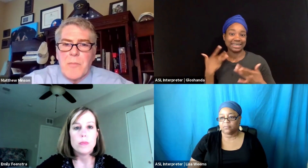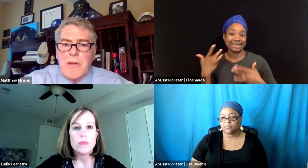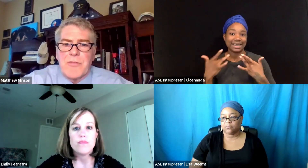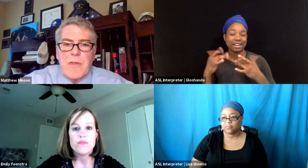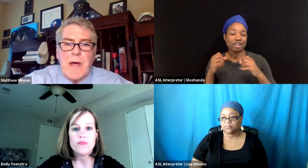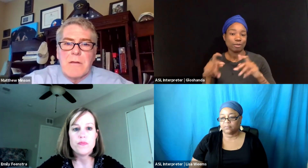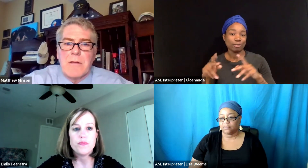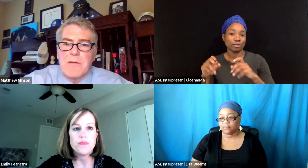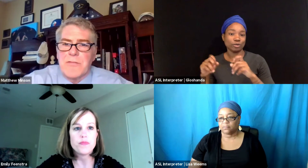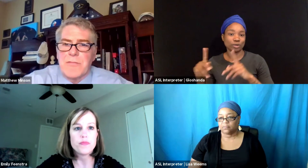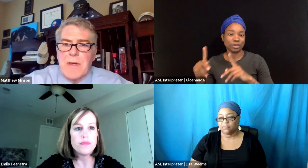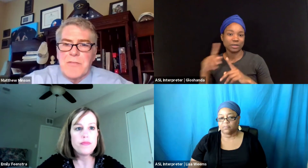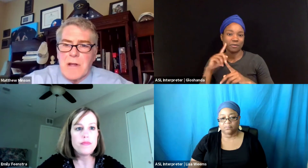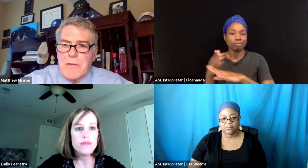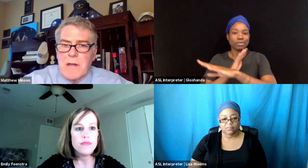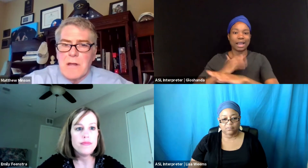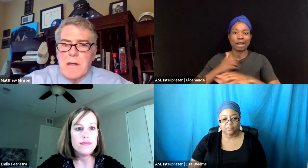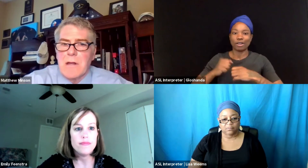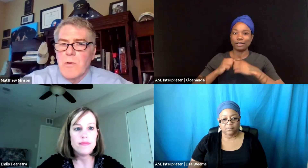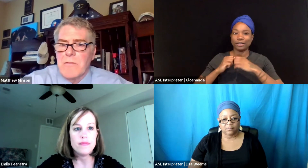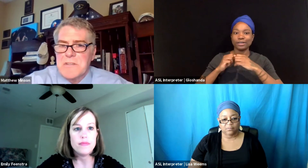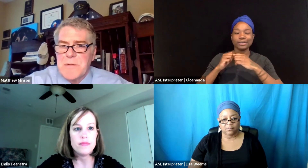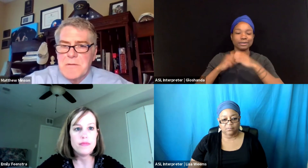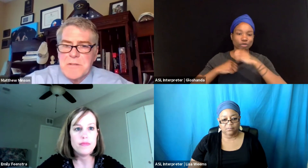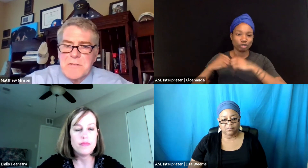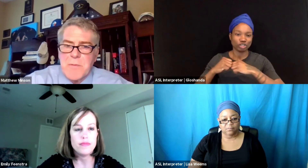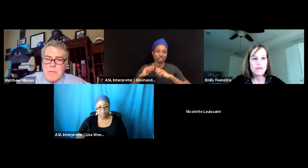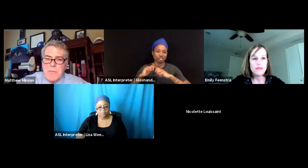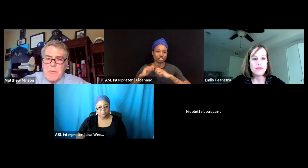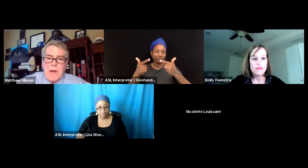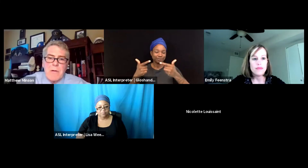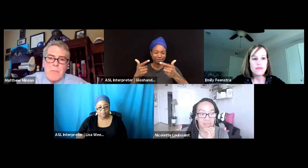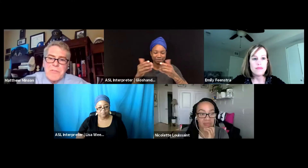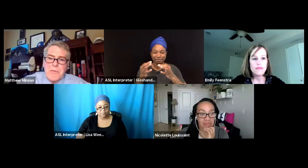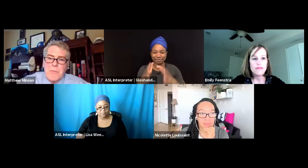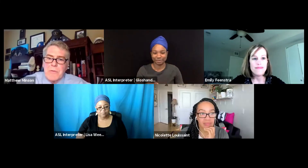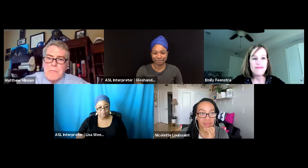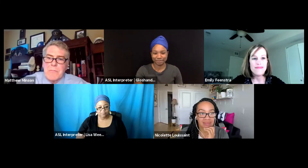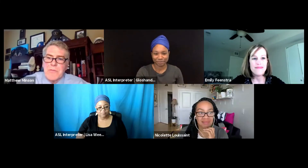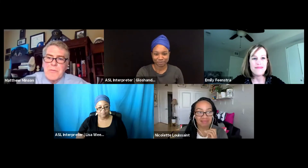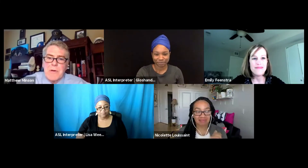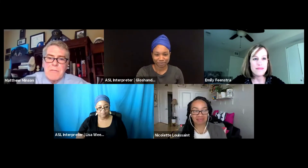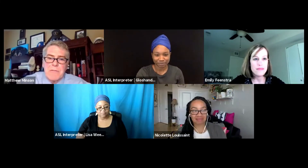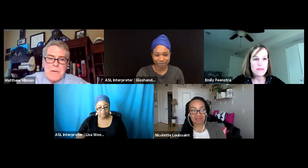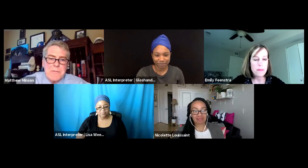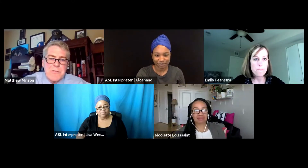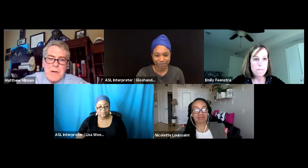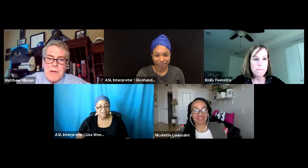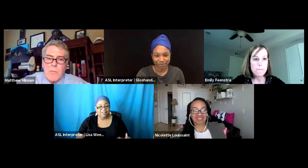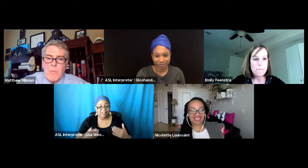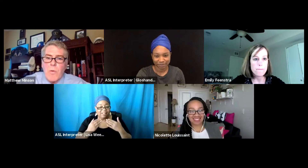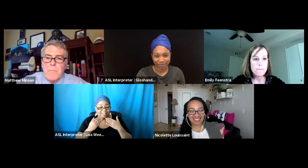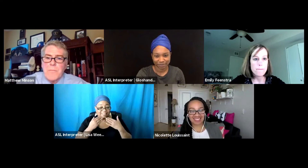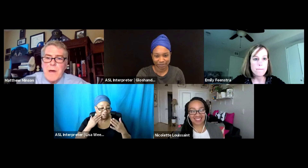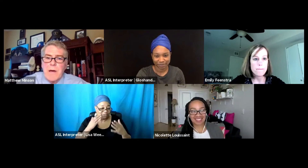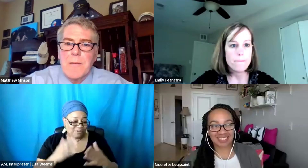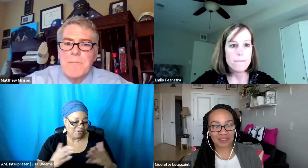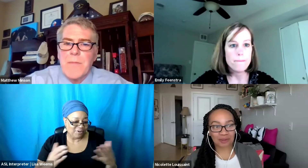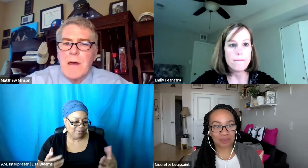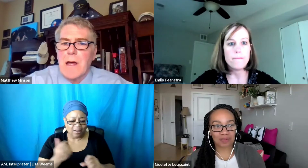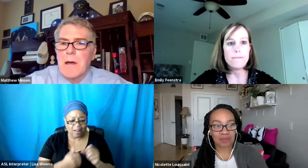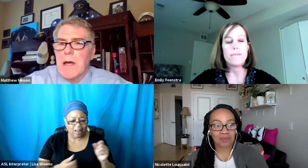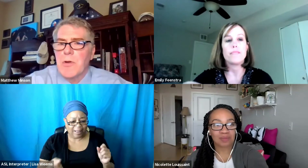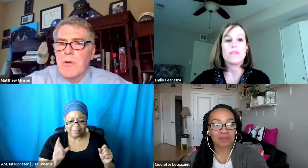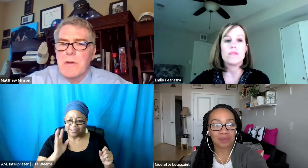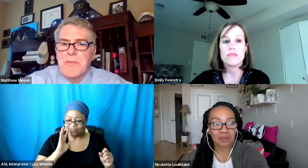Thank you very much for that. That's fascinating. I think any one of these speakers could have spoken for an hour and we still would still have desire to hear more.